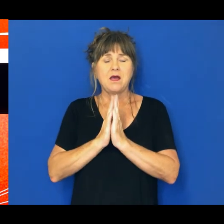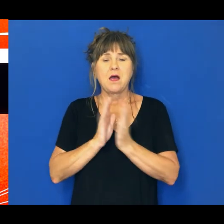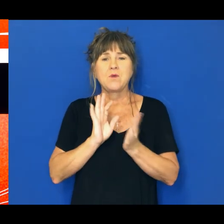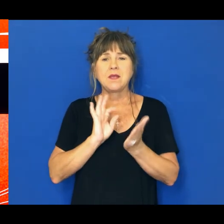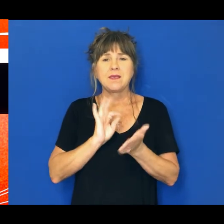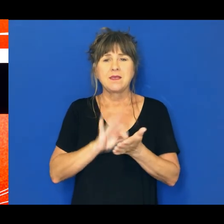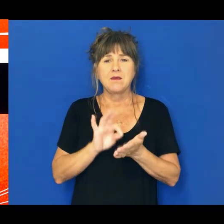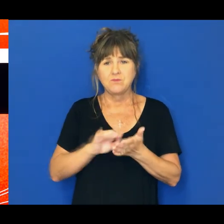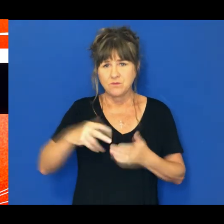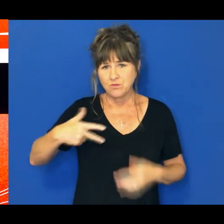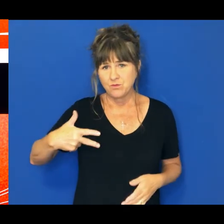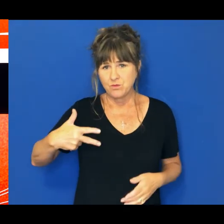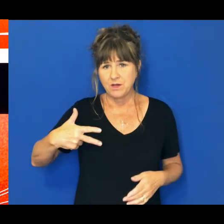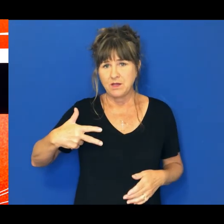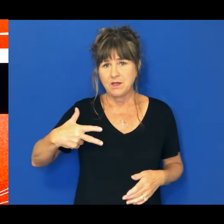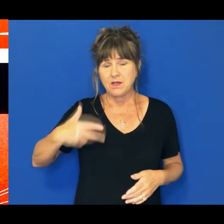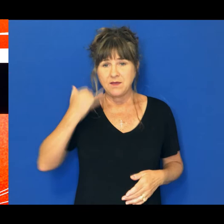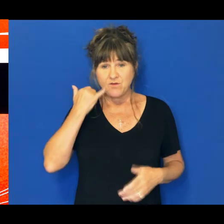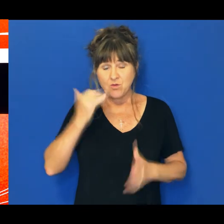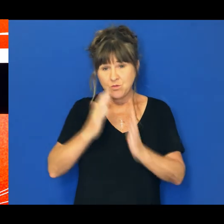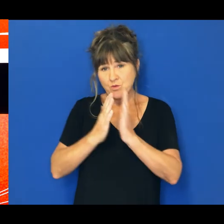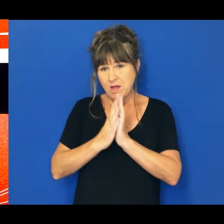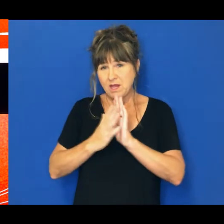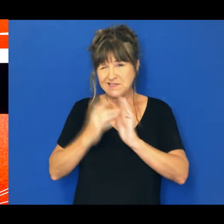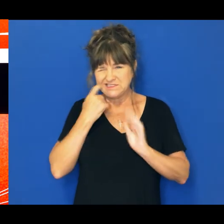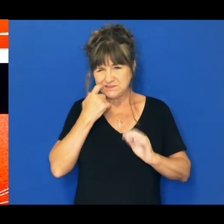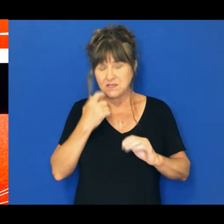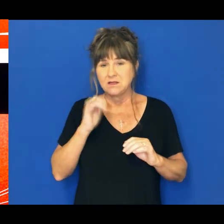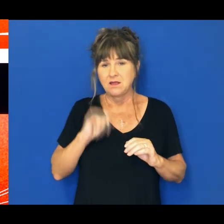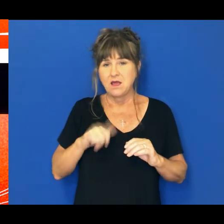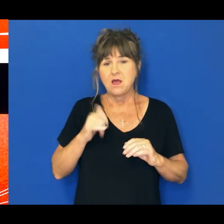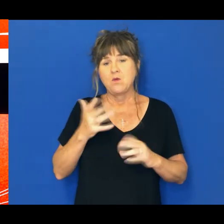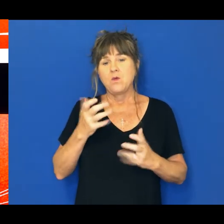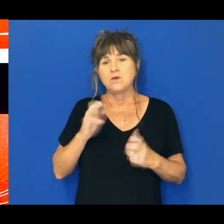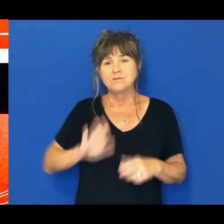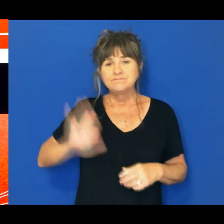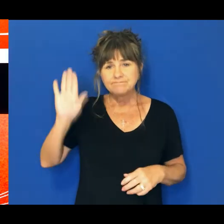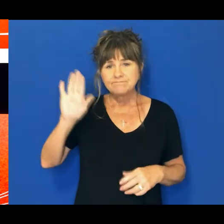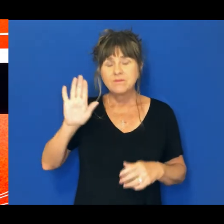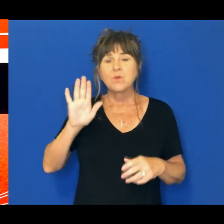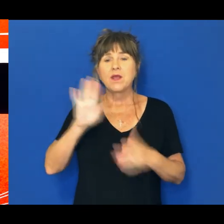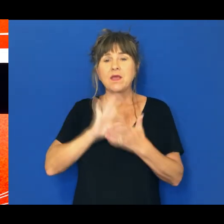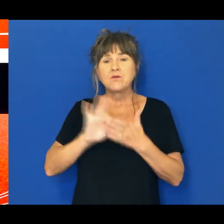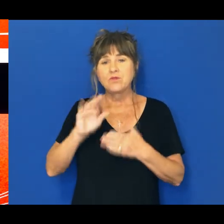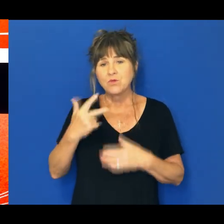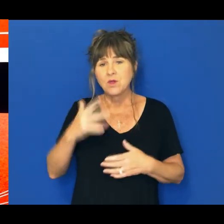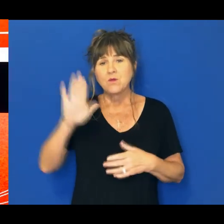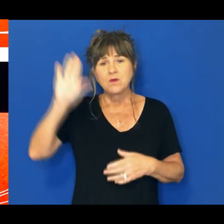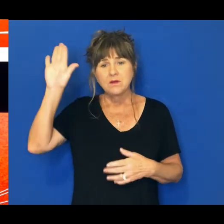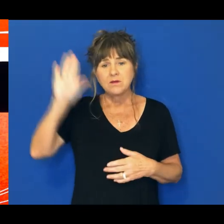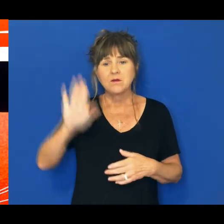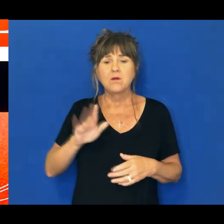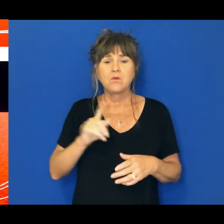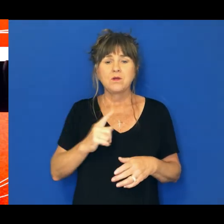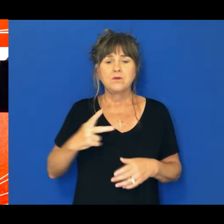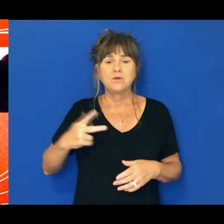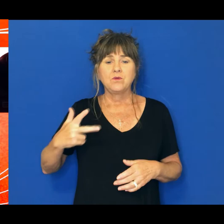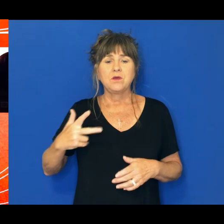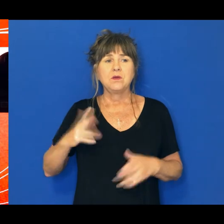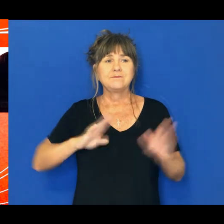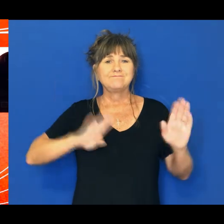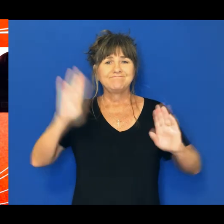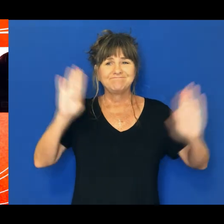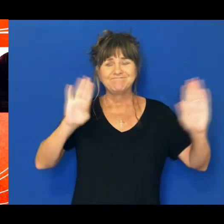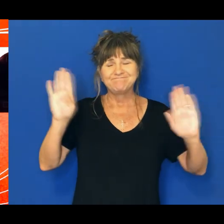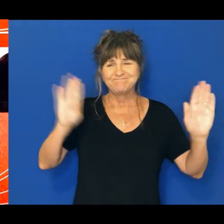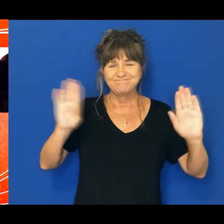moment, I'm going to count to three. I just want to see your hand. If you prayed any one of those prayers, so we can just bless you and encourage you, on the count of three, would you stick your hand up? One, two, three.